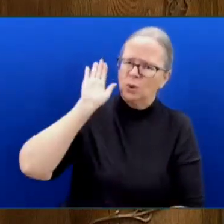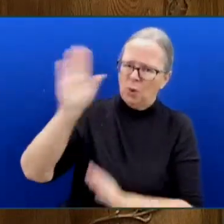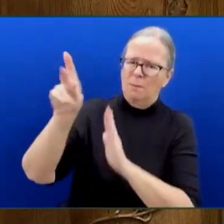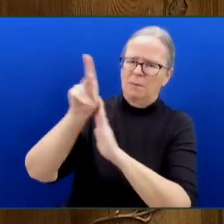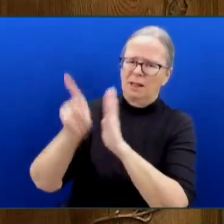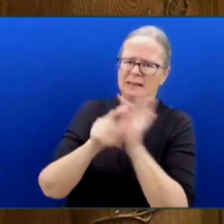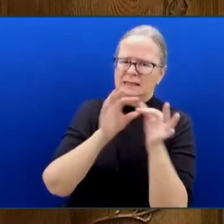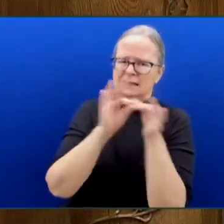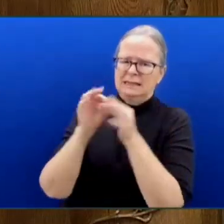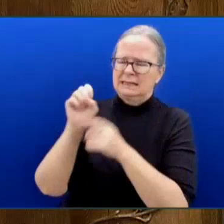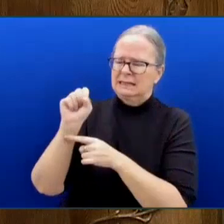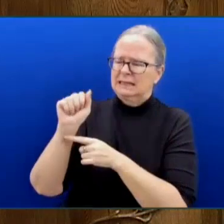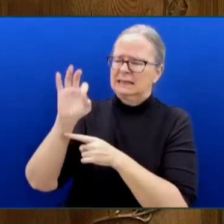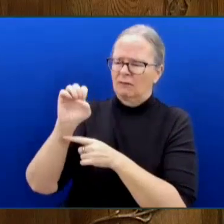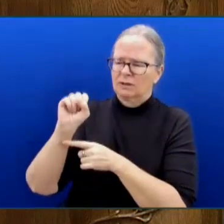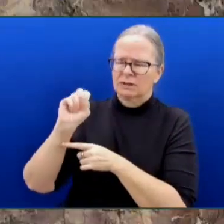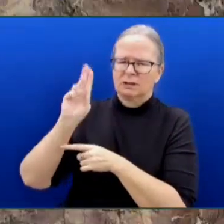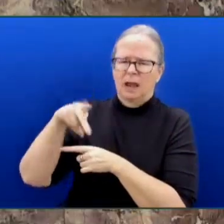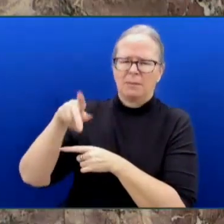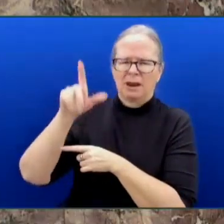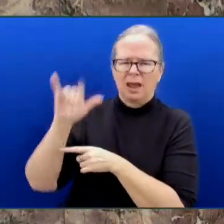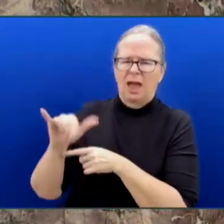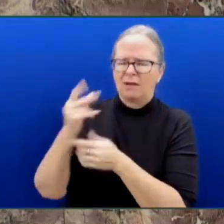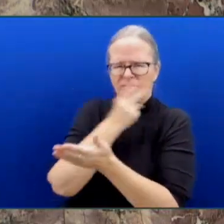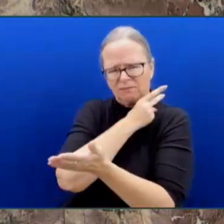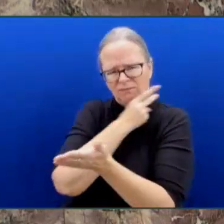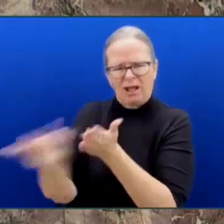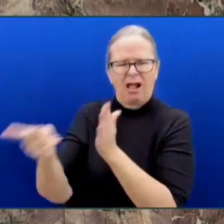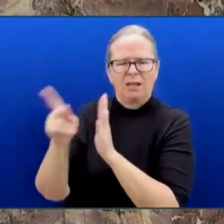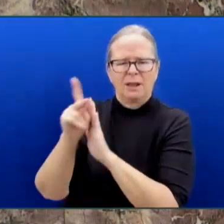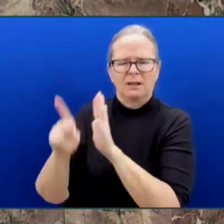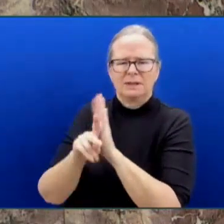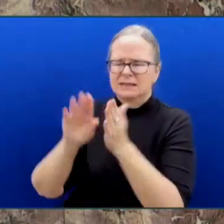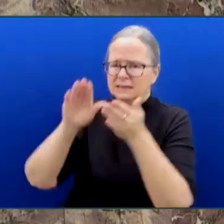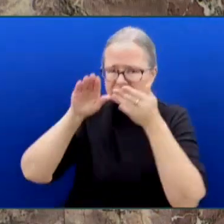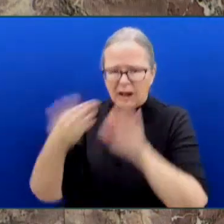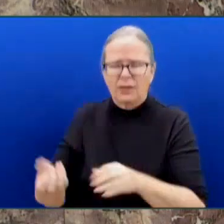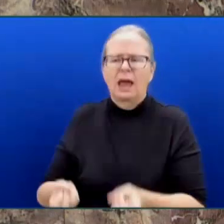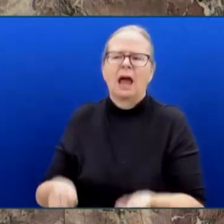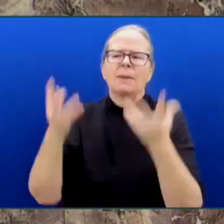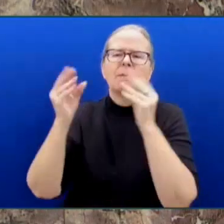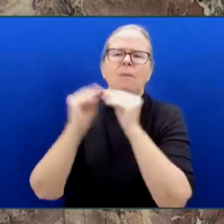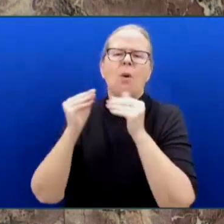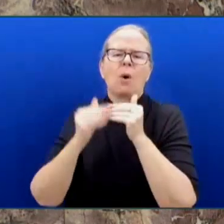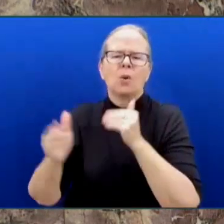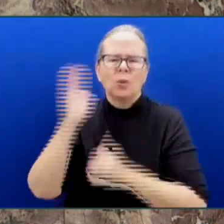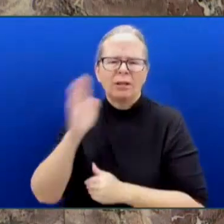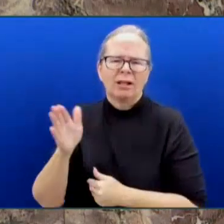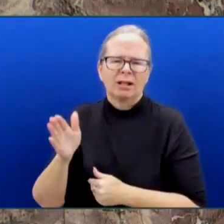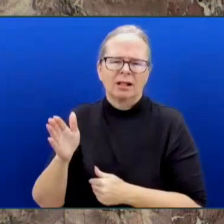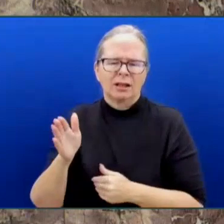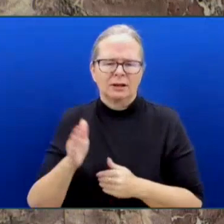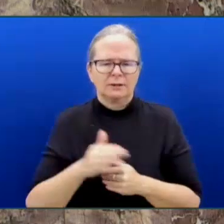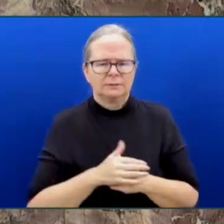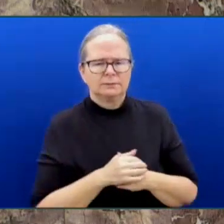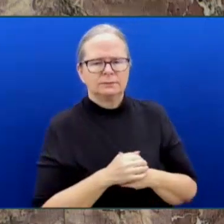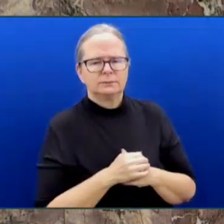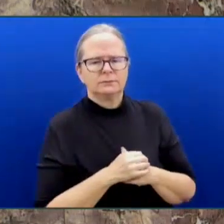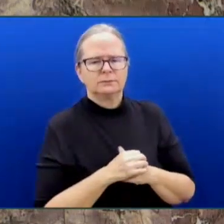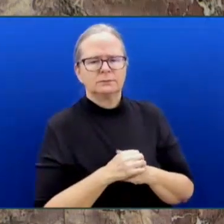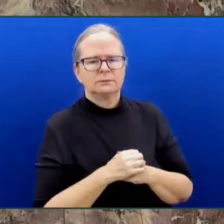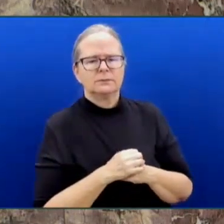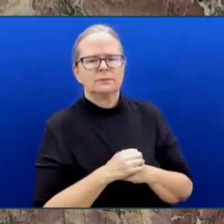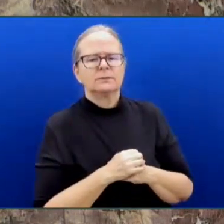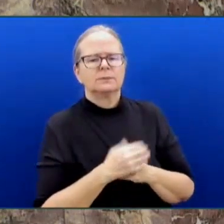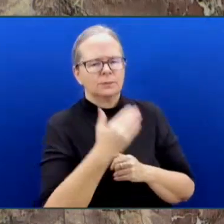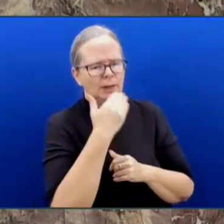Minister. Thank you, Honourable Speaker. There is no one in this House, no one in